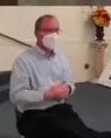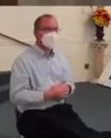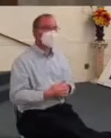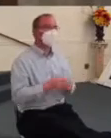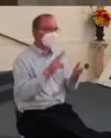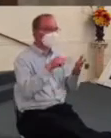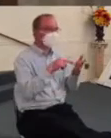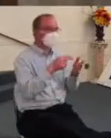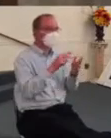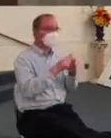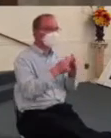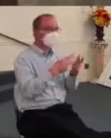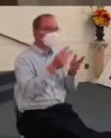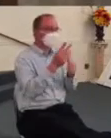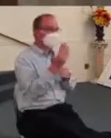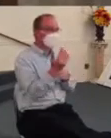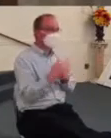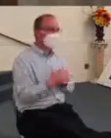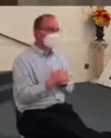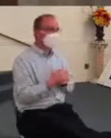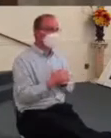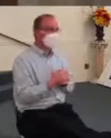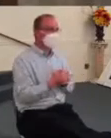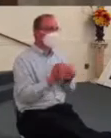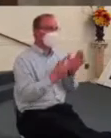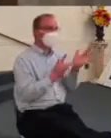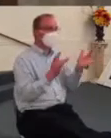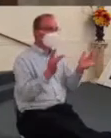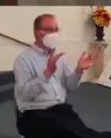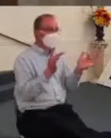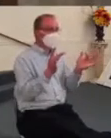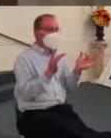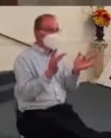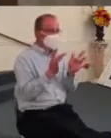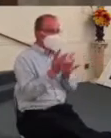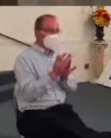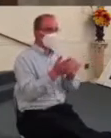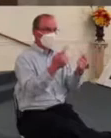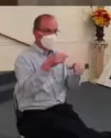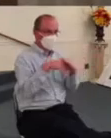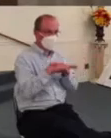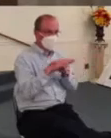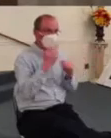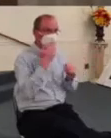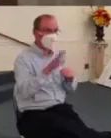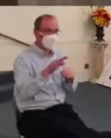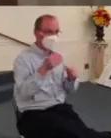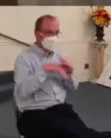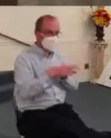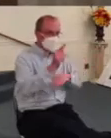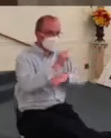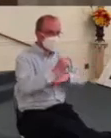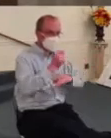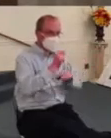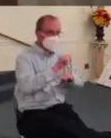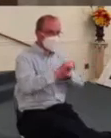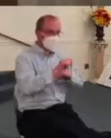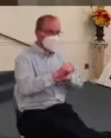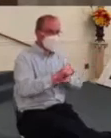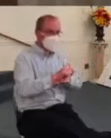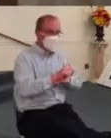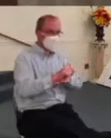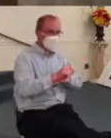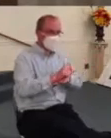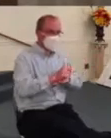15. Jesus came into Jerusalem. He entered the temple and began to drive out those who were buying and selling in